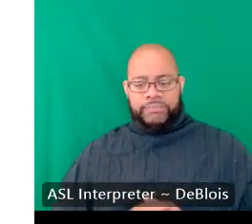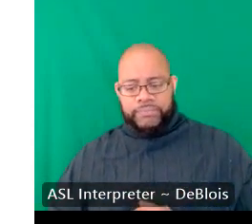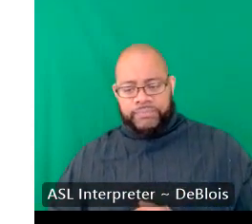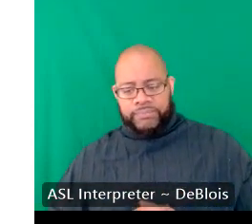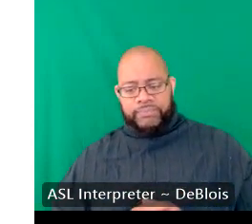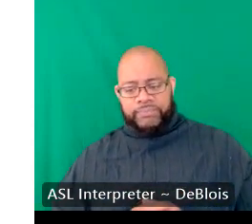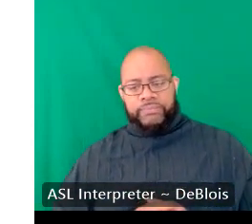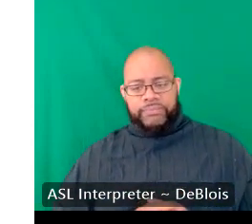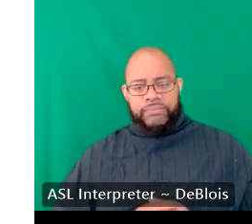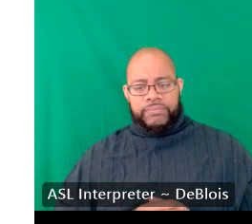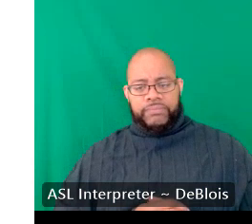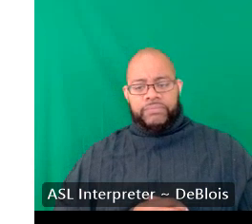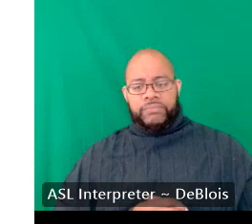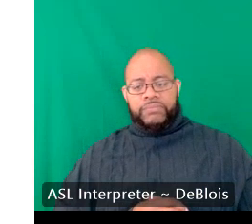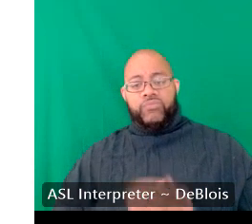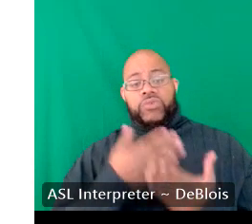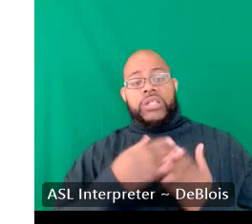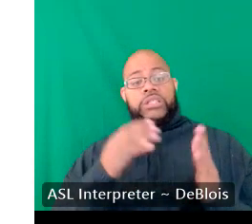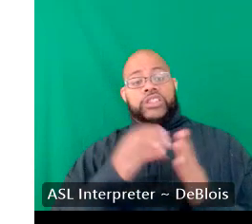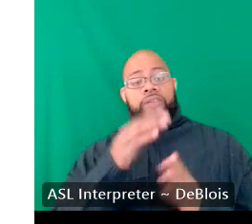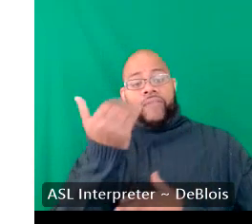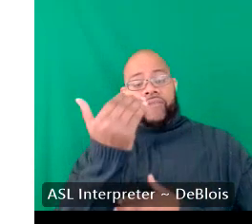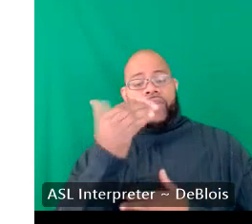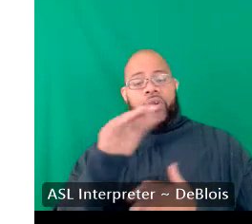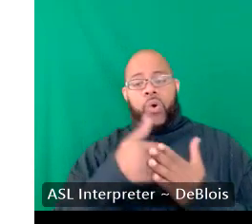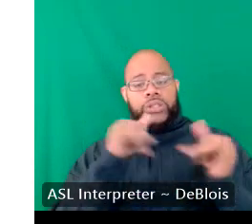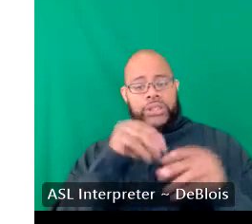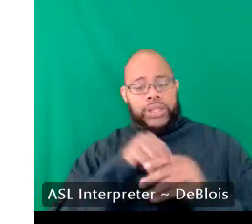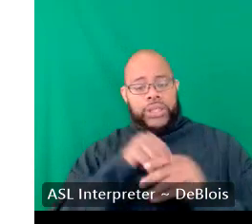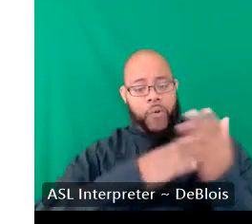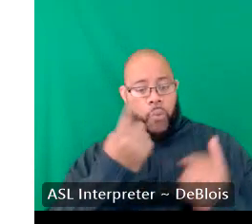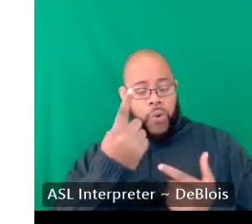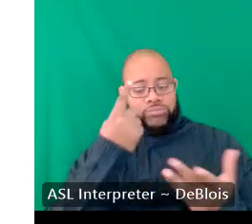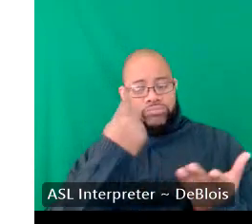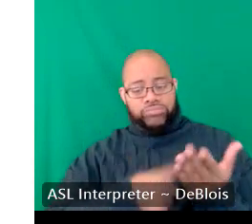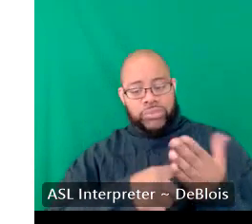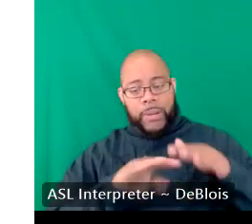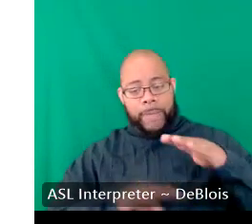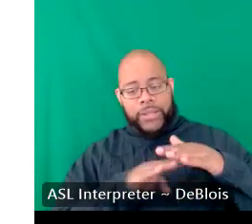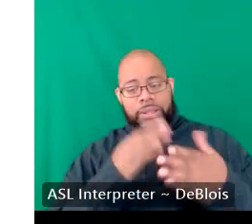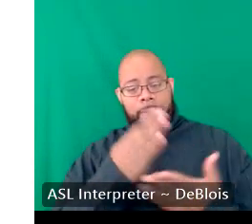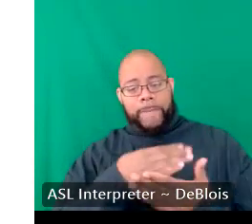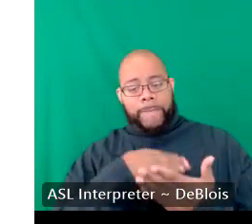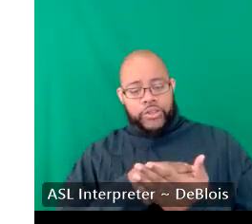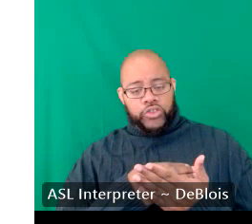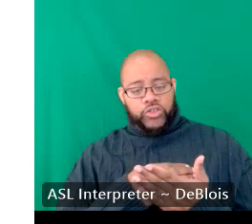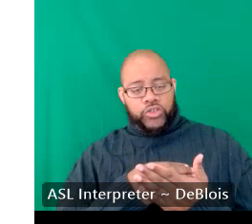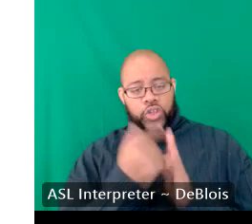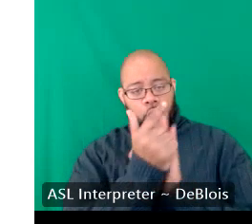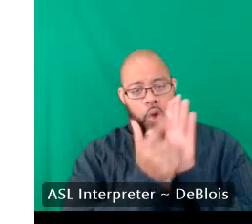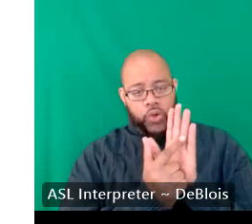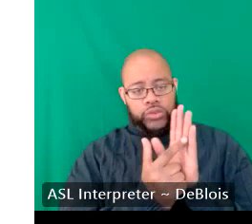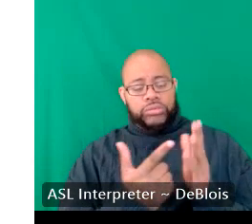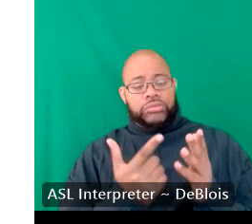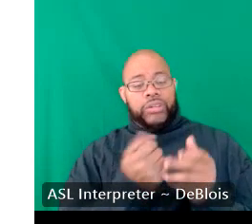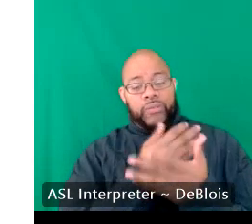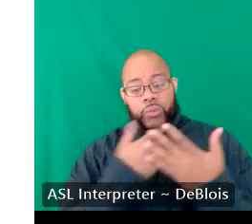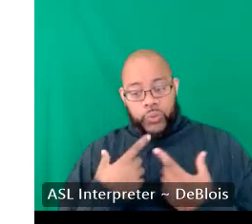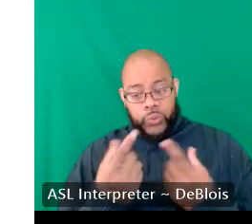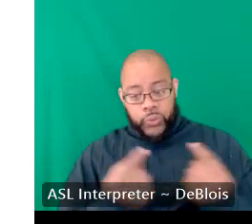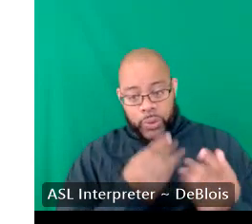Then we get to section 15. Again, we're all still in part 1, going over basic budget laws. So everything that we do in the budget